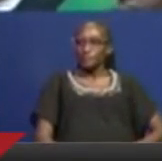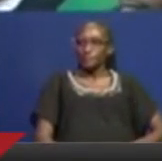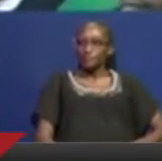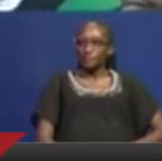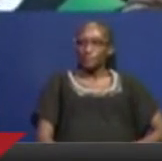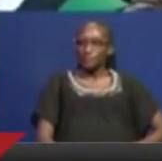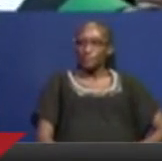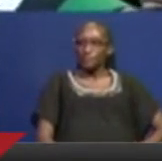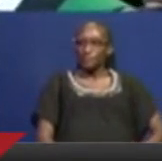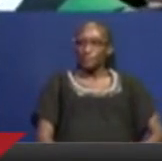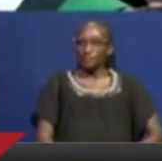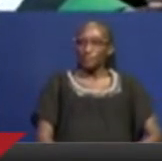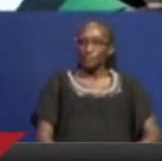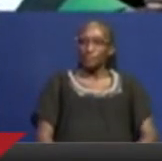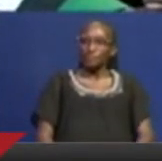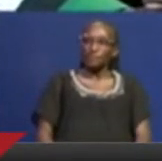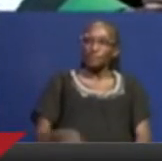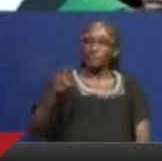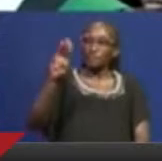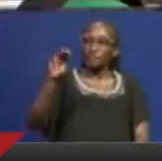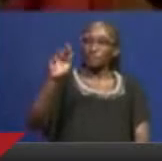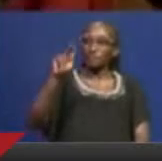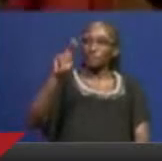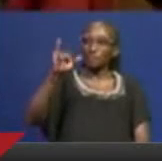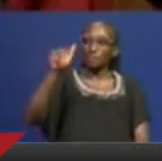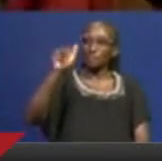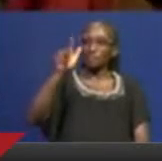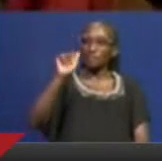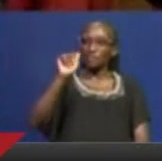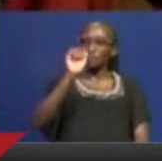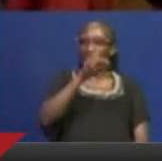Budalangi, Sauti Bita Wanjala.